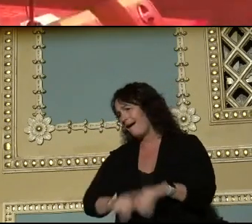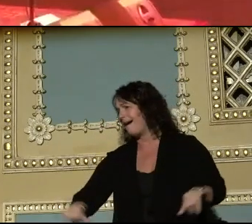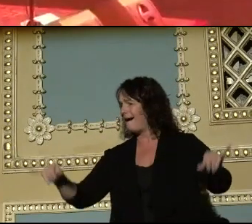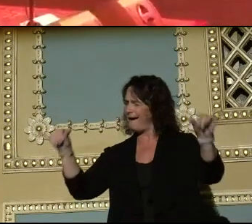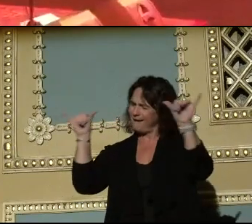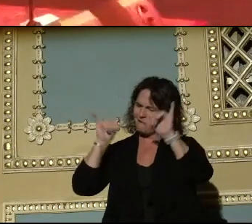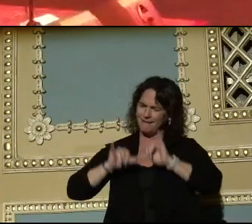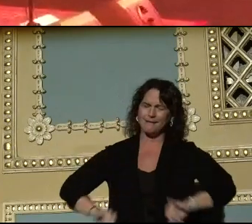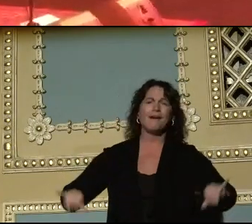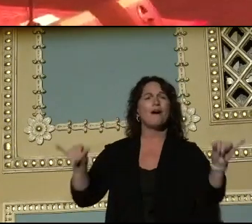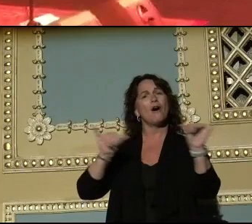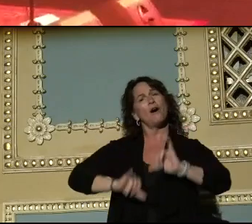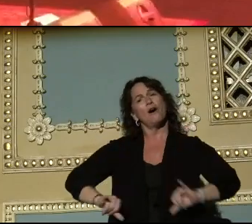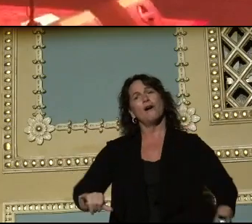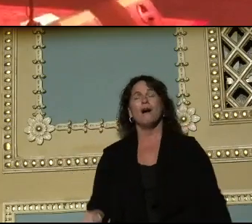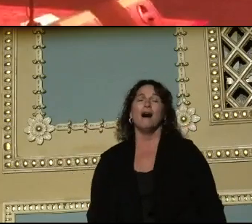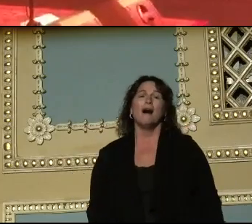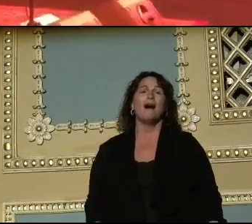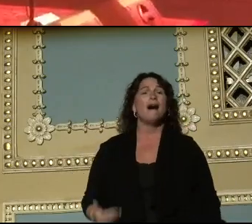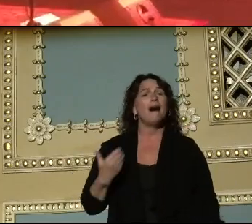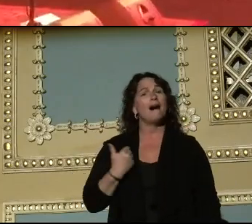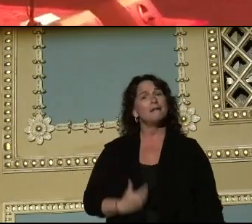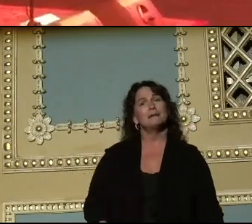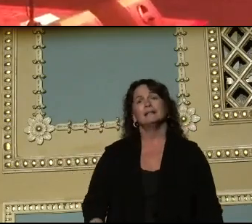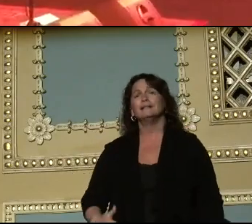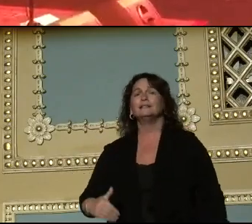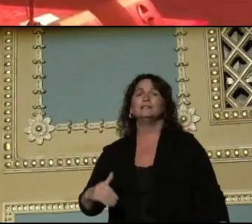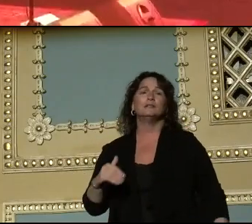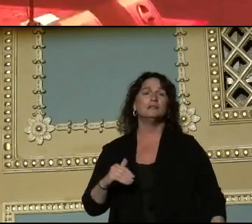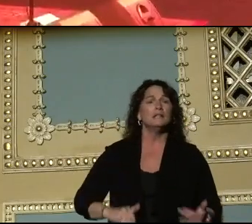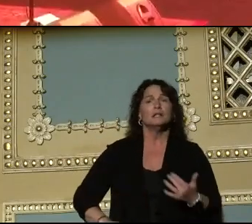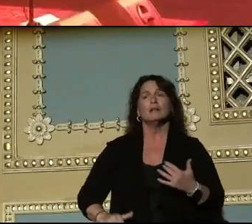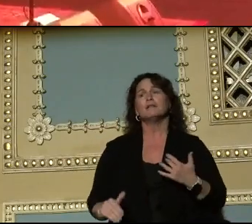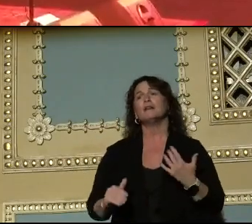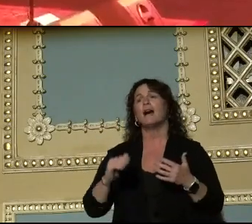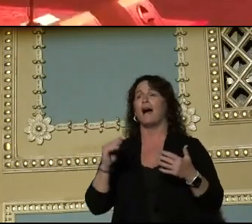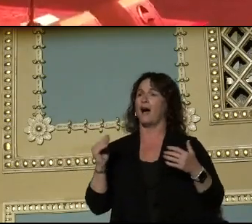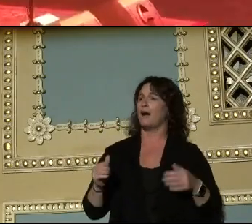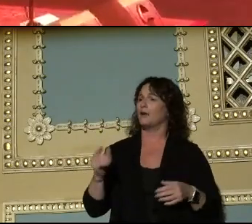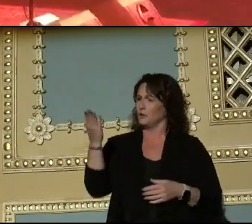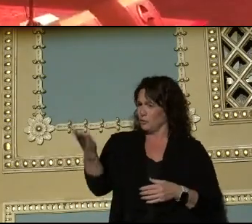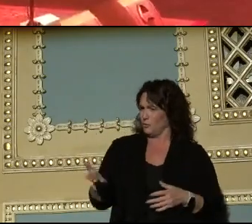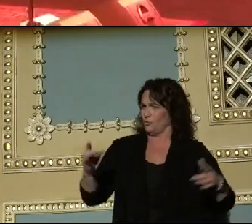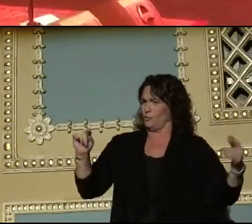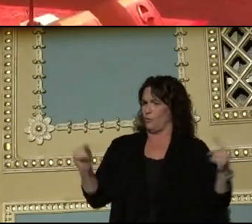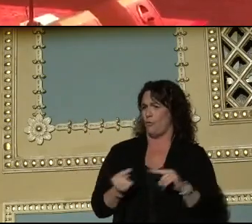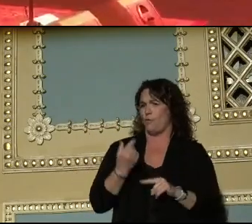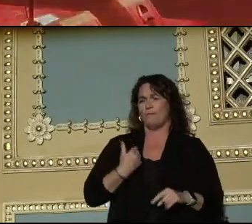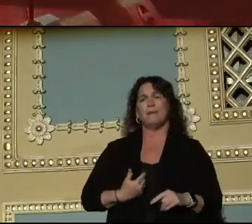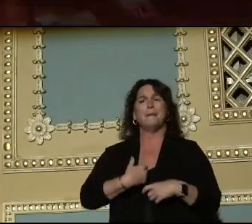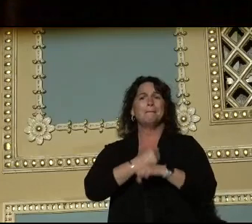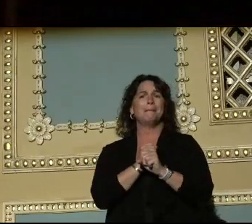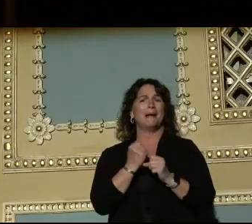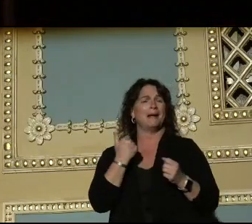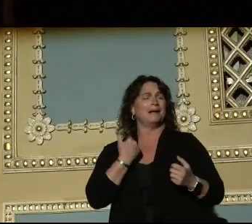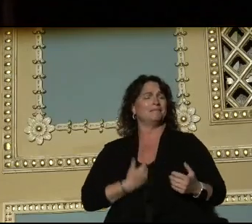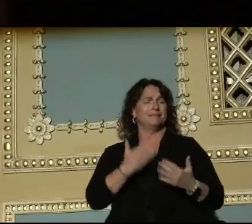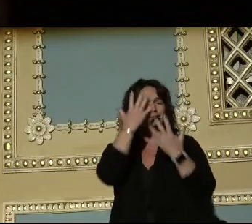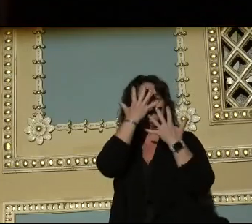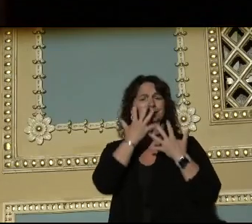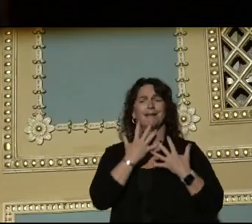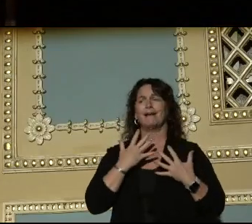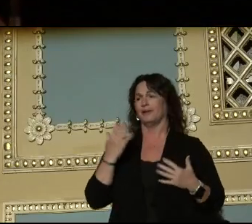time. Whoa, I've been made blue, I've been lied